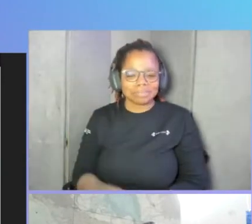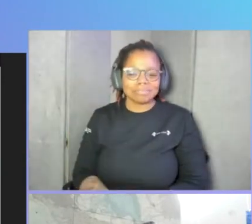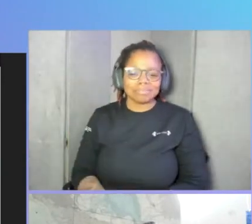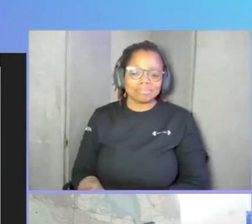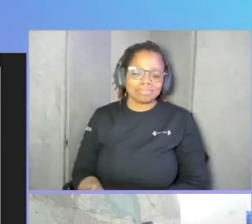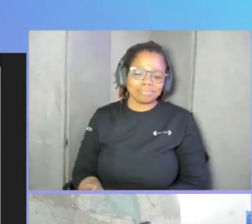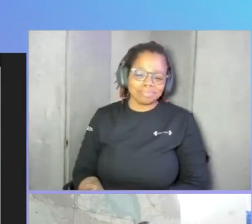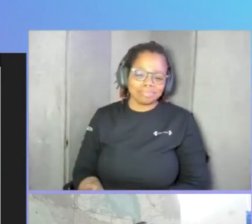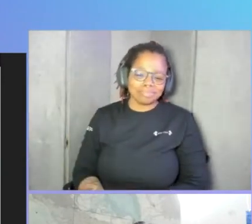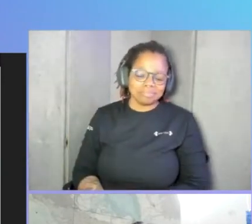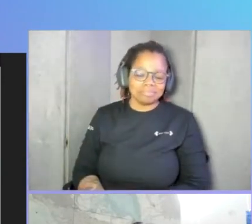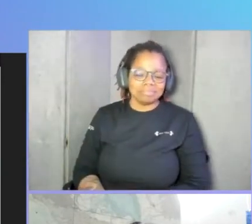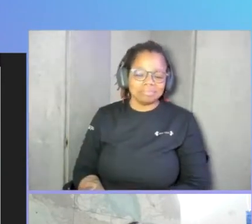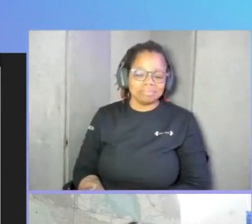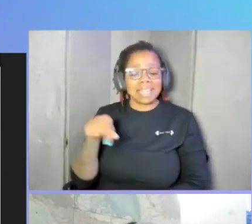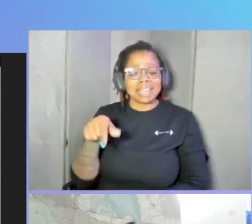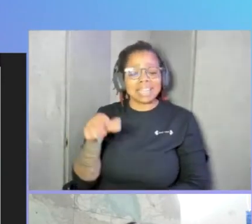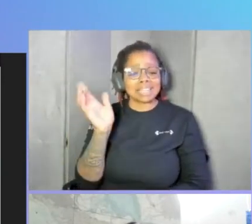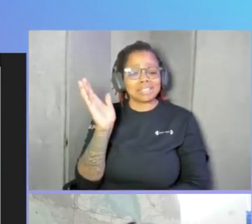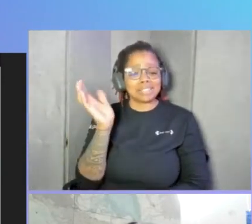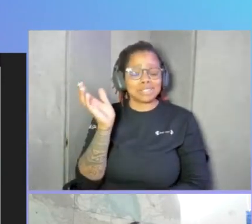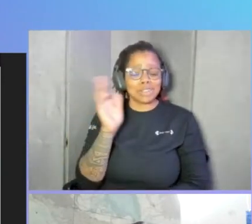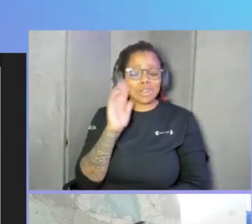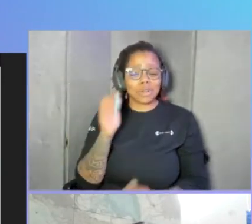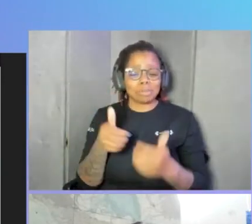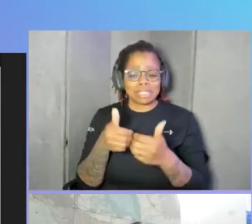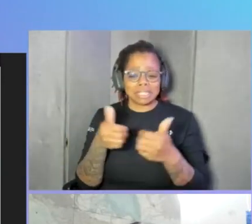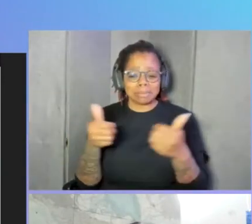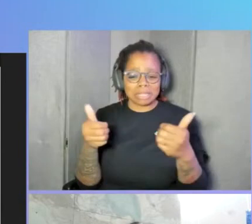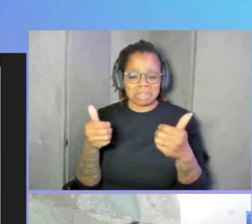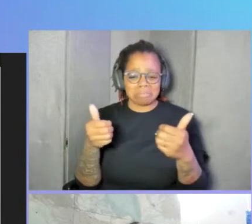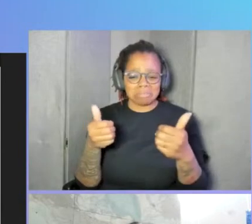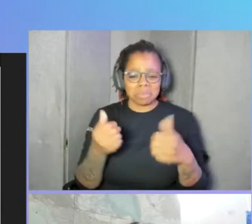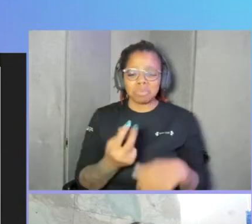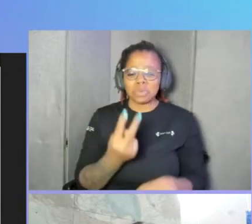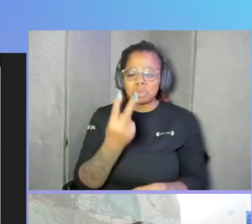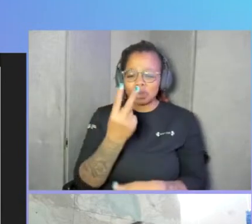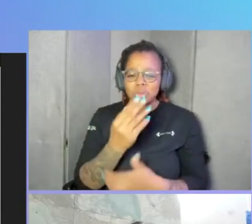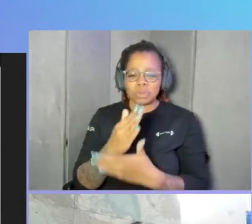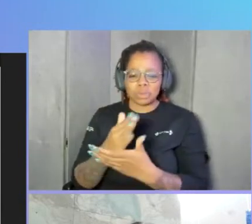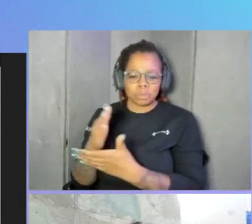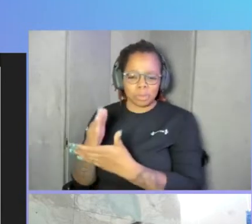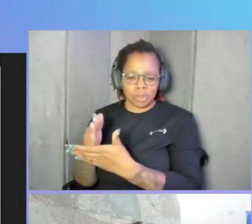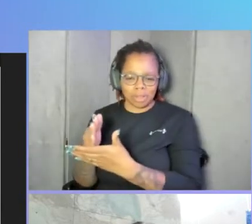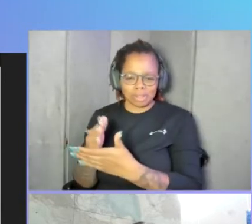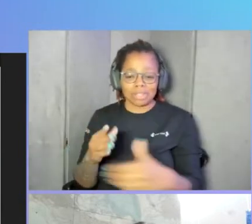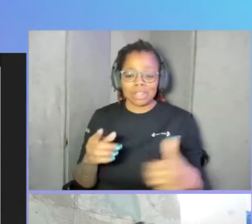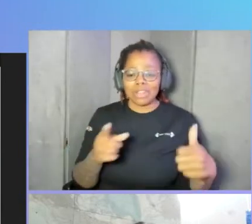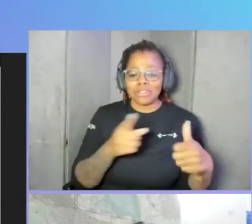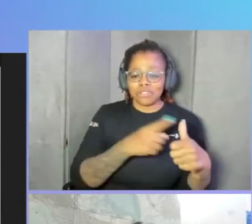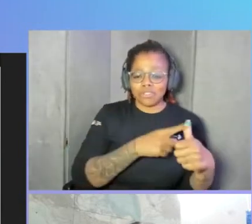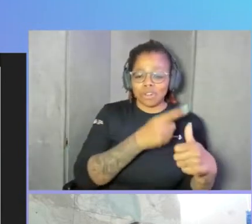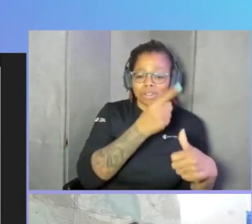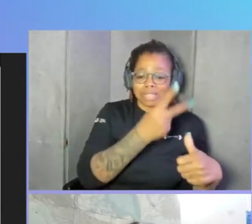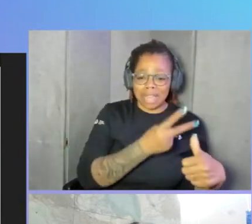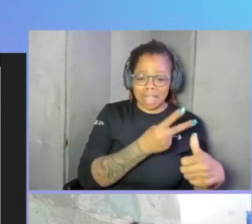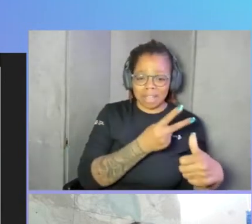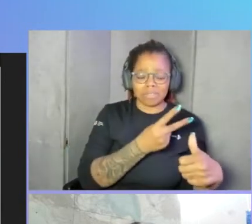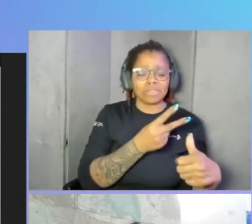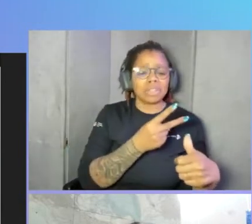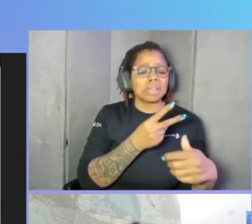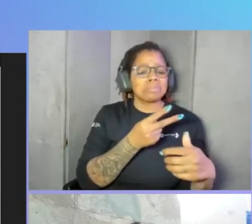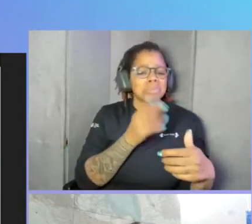So this talk is going to be split into about two pieces. The first half is going to cover a lot of